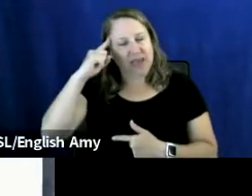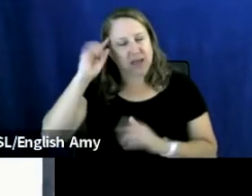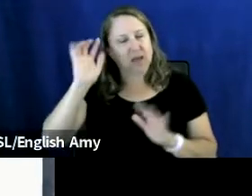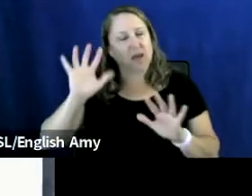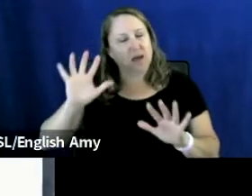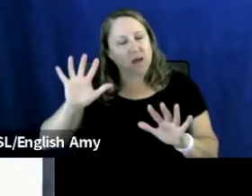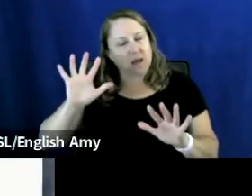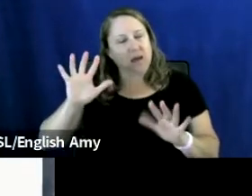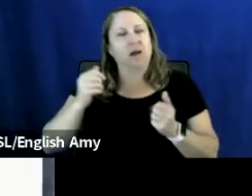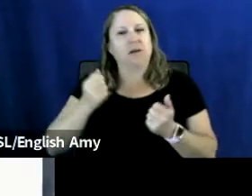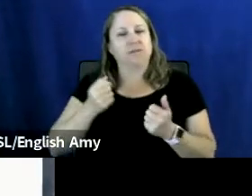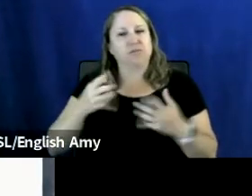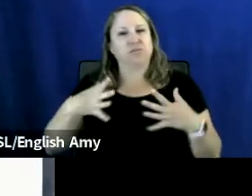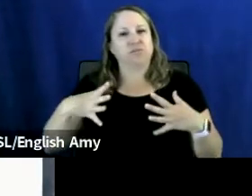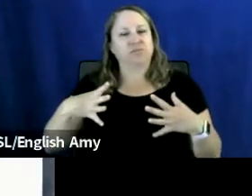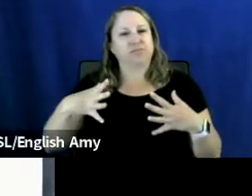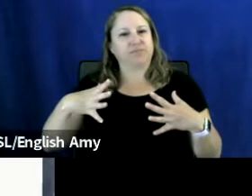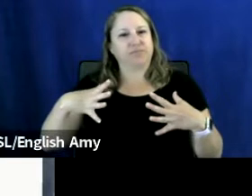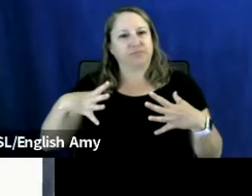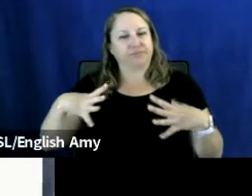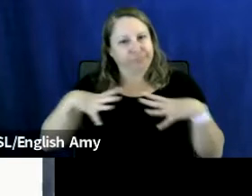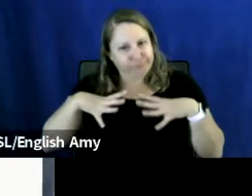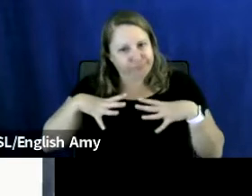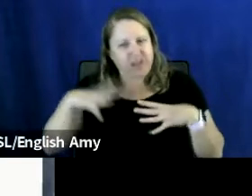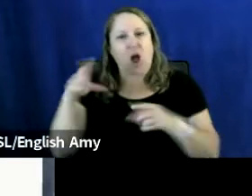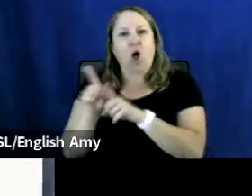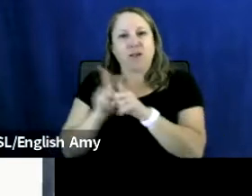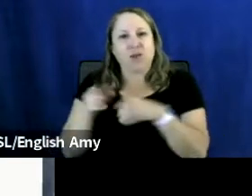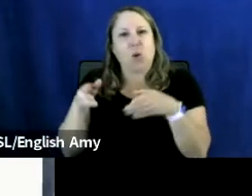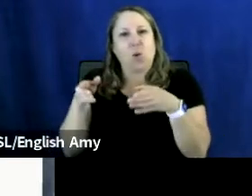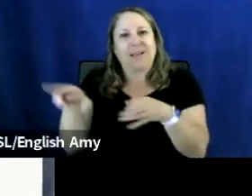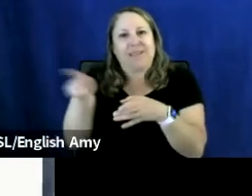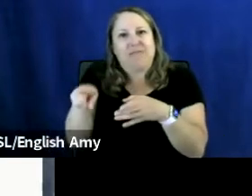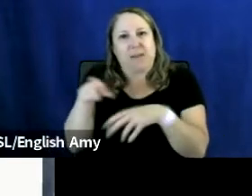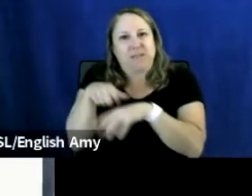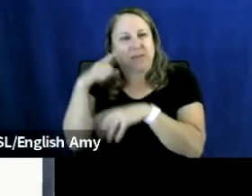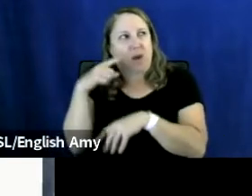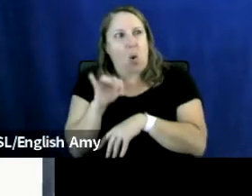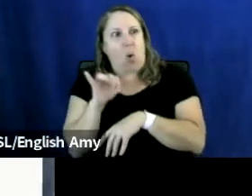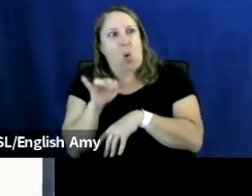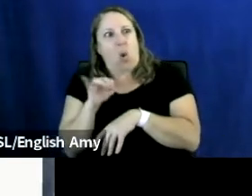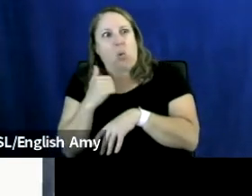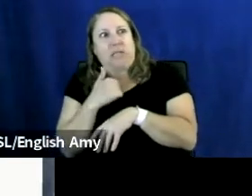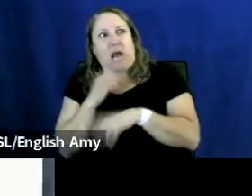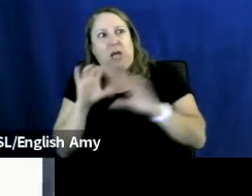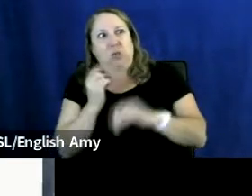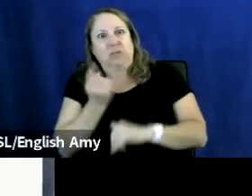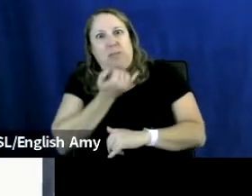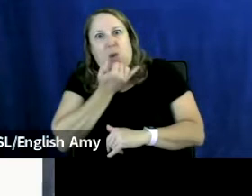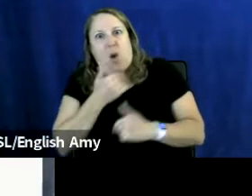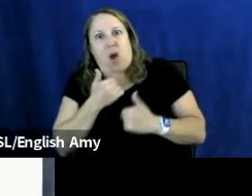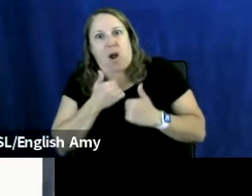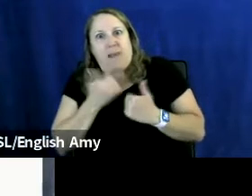breather and gather your thoughts. And then also give them time to be like, oh shoot, is she mad at me? Like, oh, did I do something wrong? And then you can